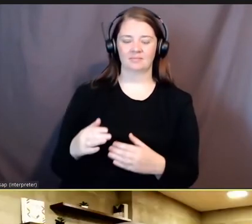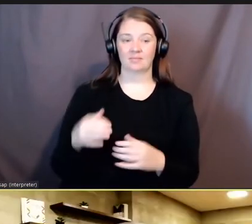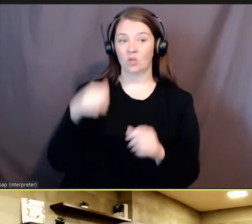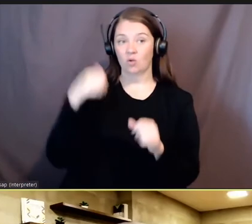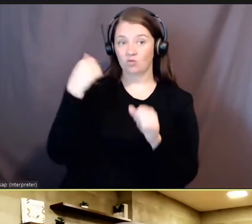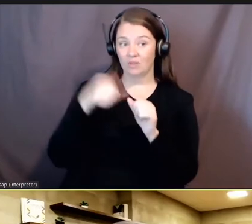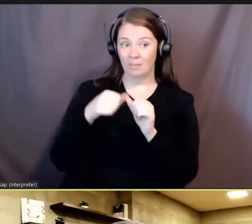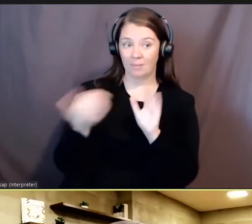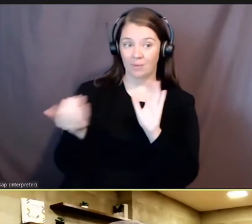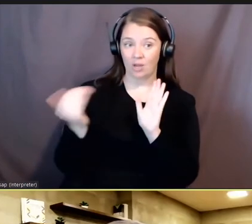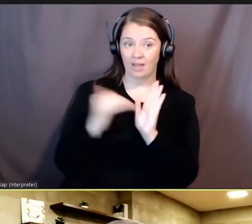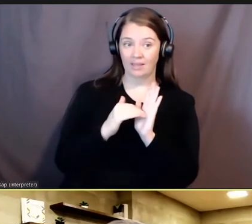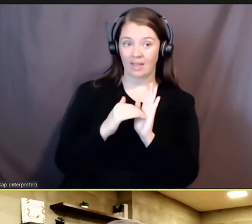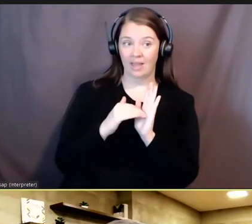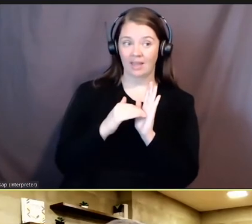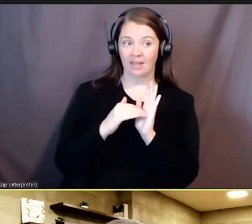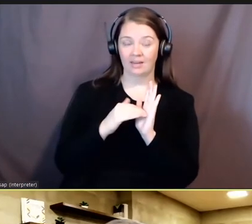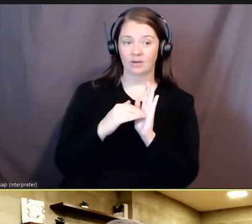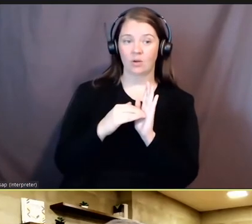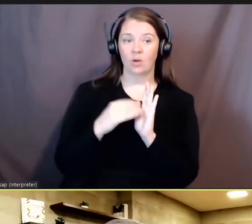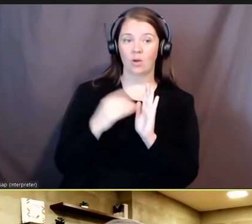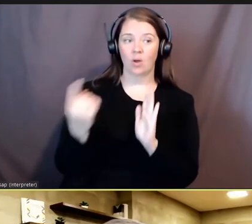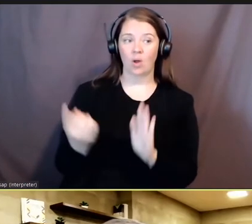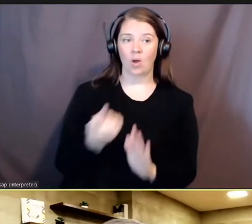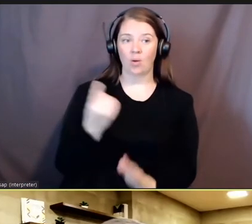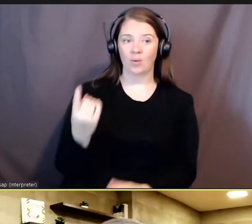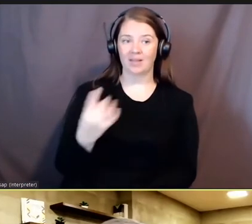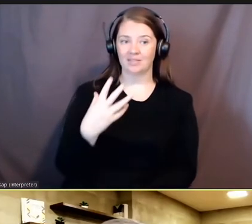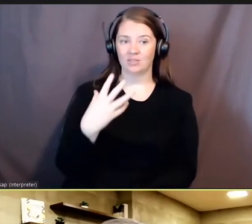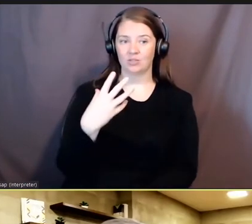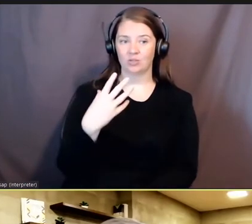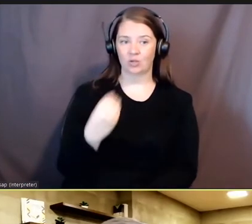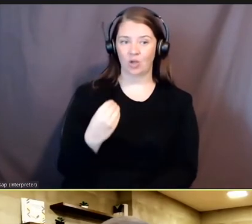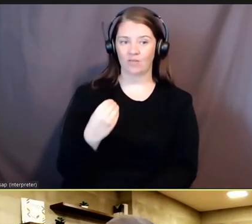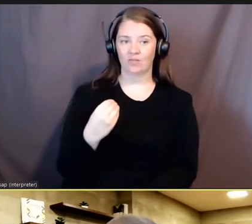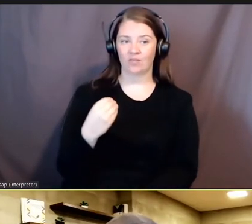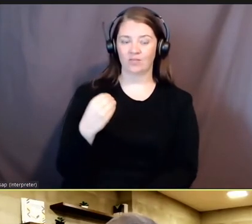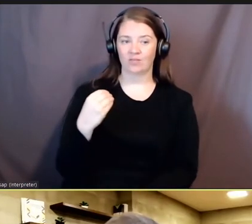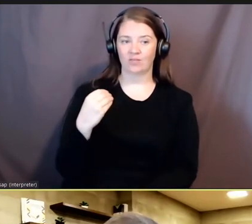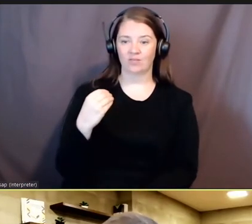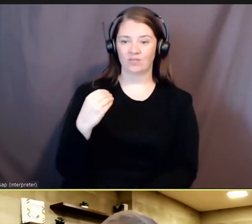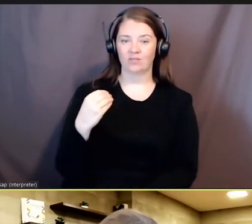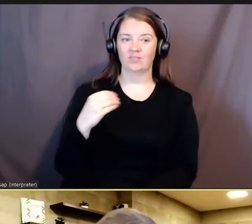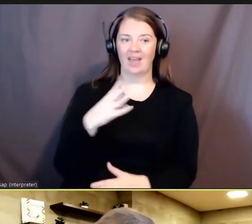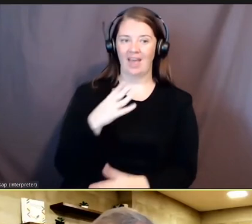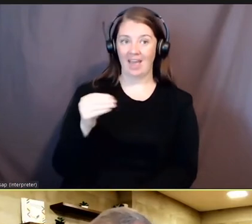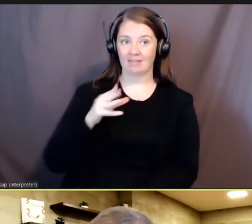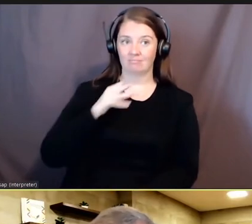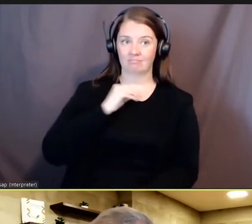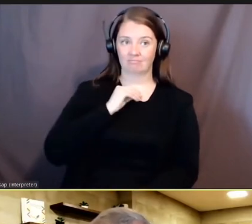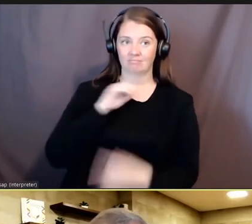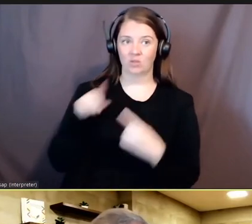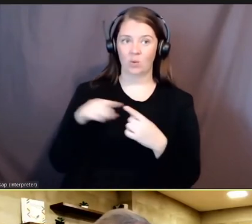Remember again to always turn off your audio and video once you're done speaking.